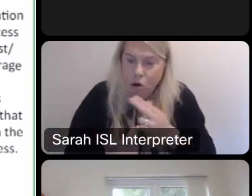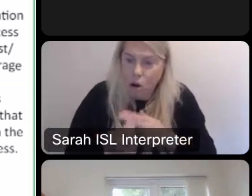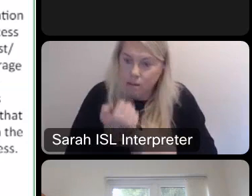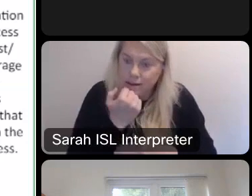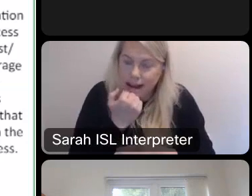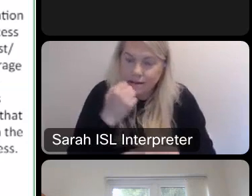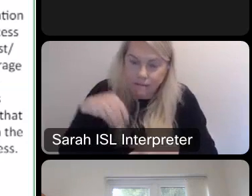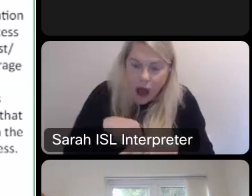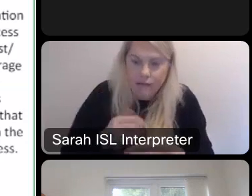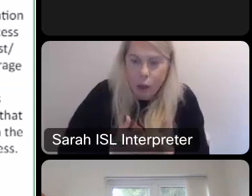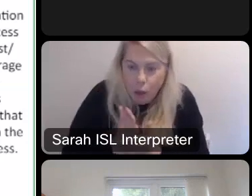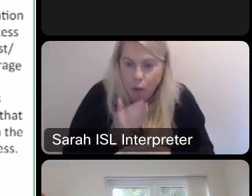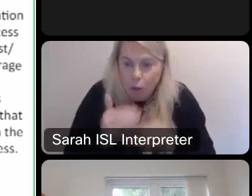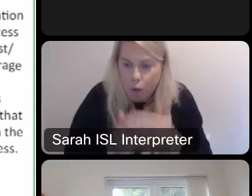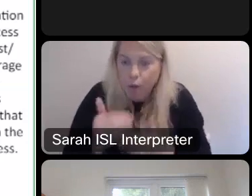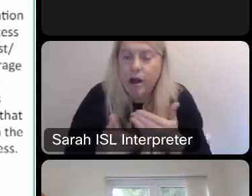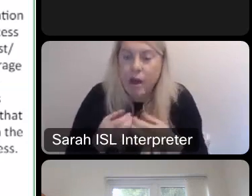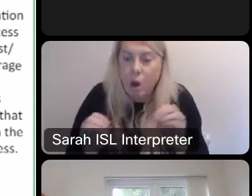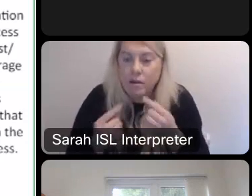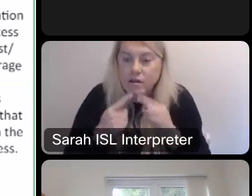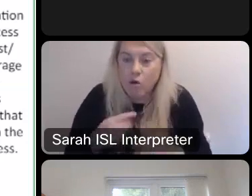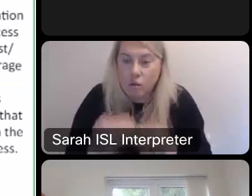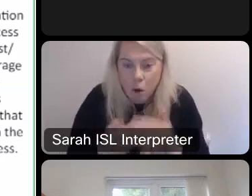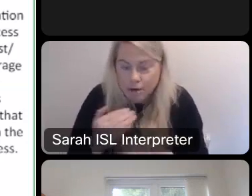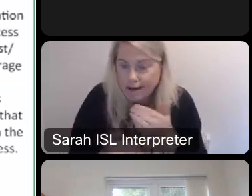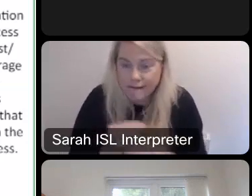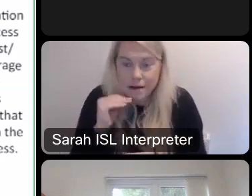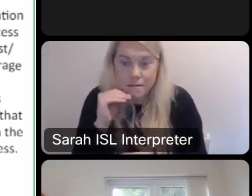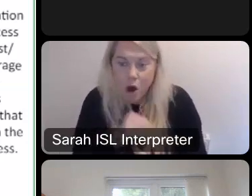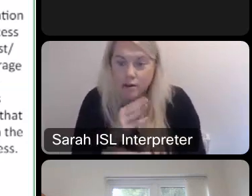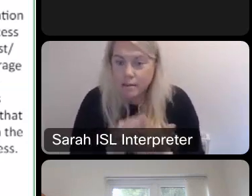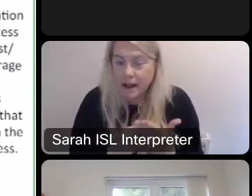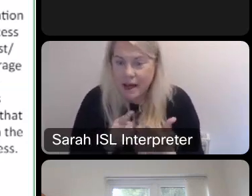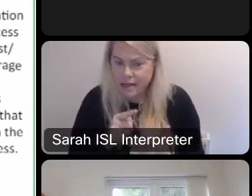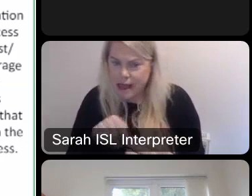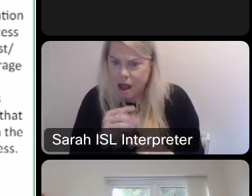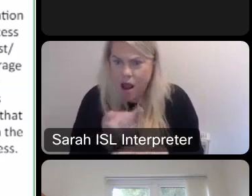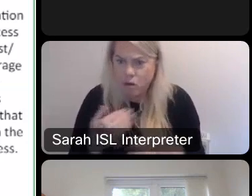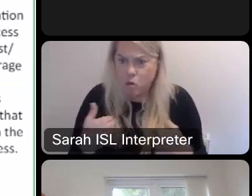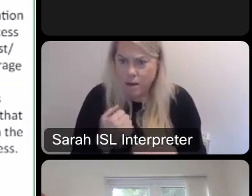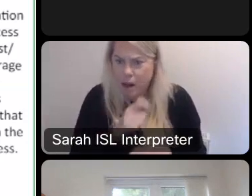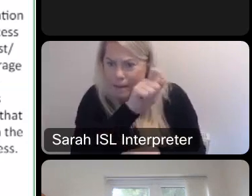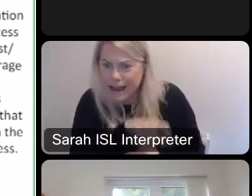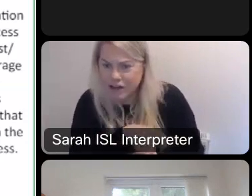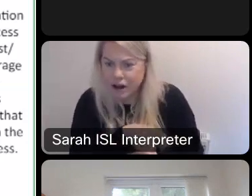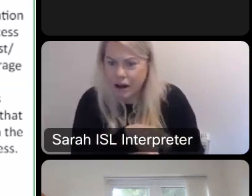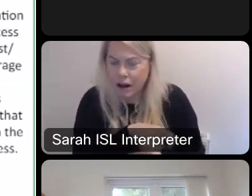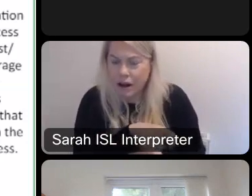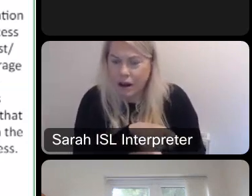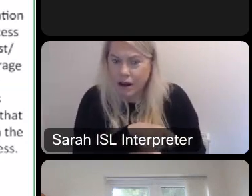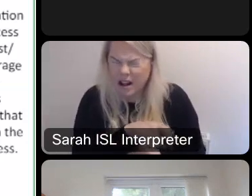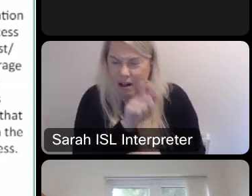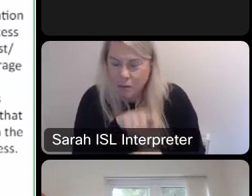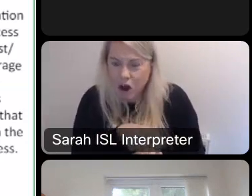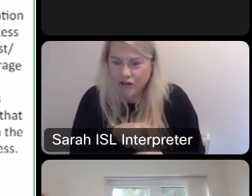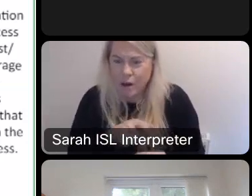disclosure process. That's often a very important piece that we hear for people. They worry about the patient, they worry about